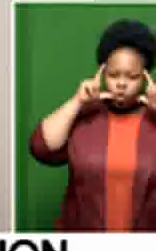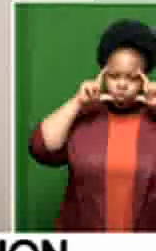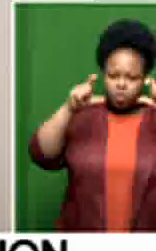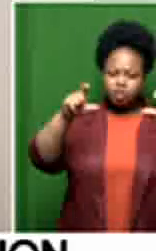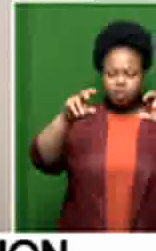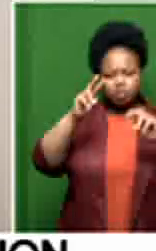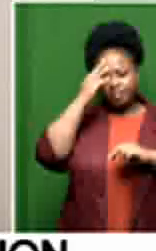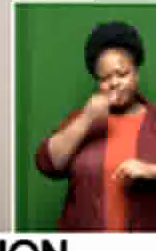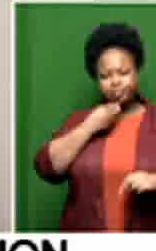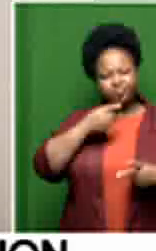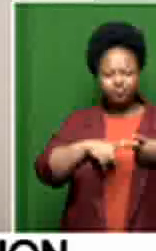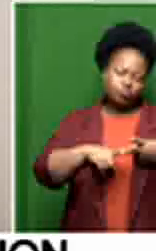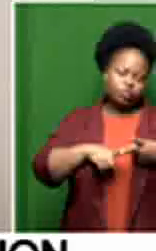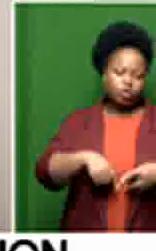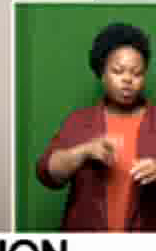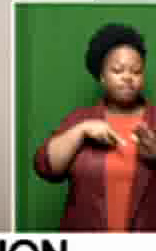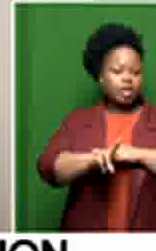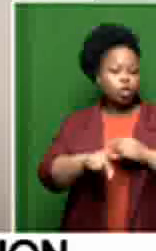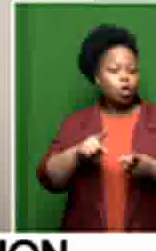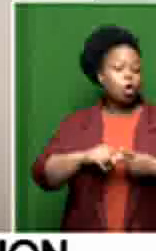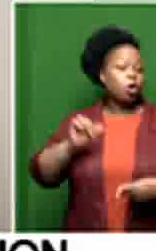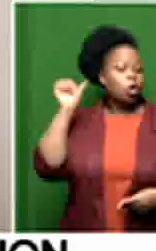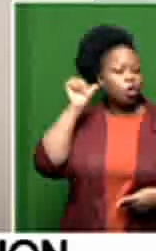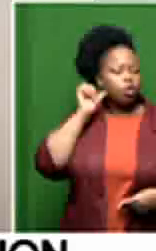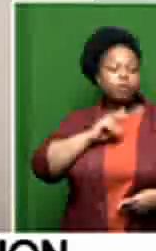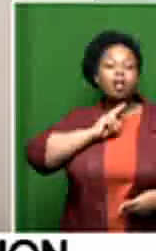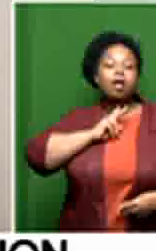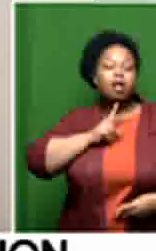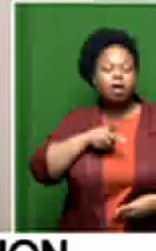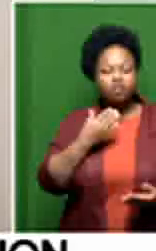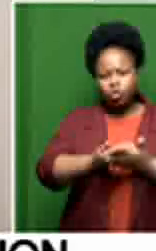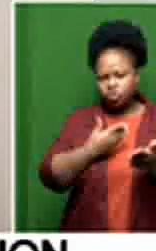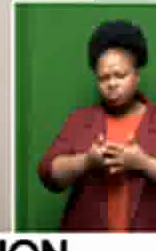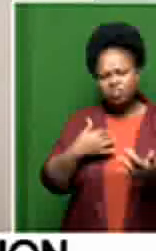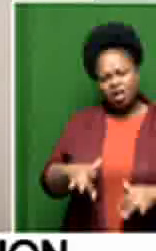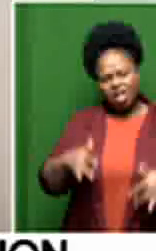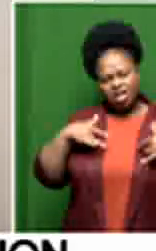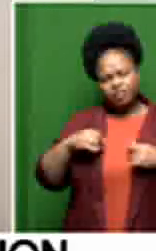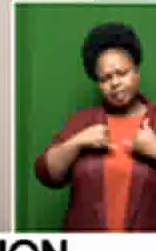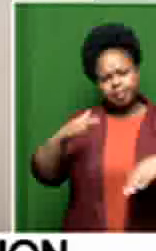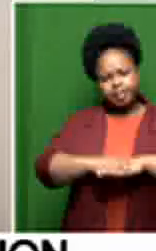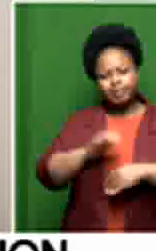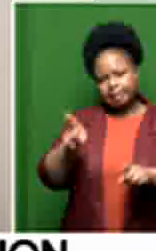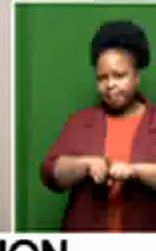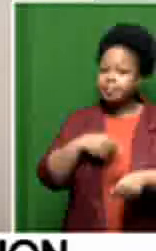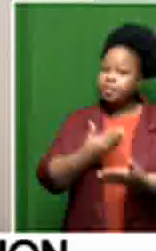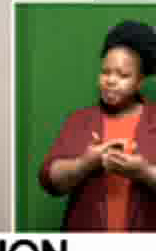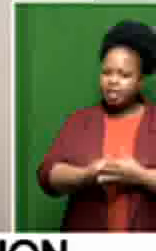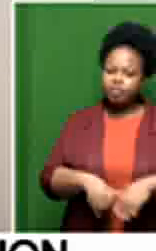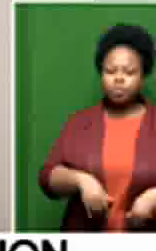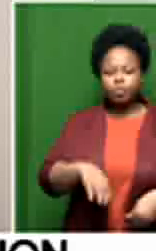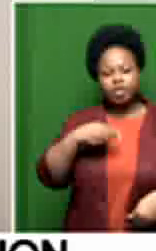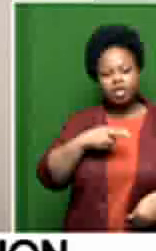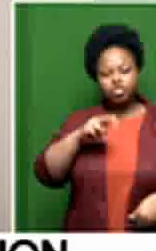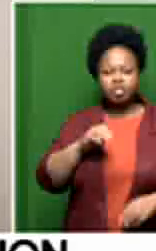video, audio, which is music or podcast, and voice status updates live in the timeline. So that's what CitiPages